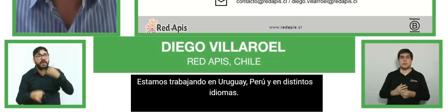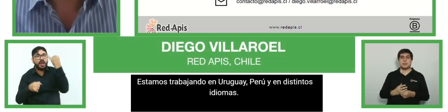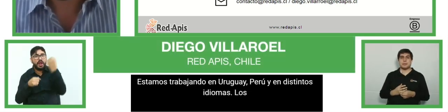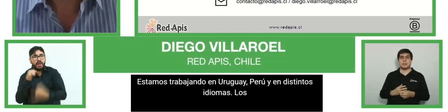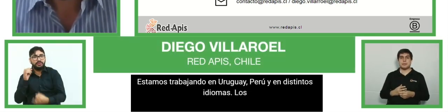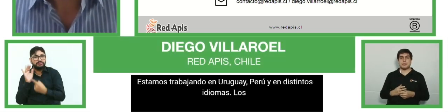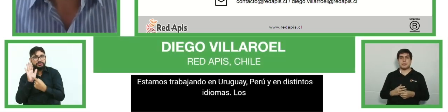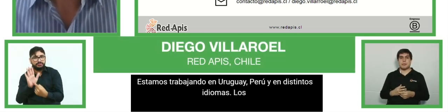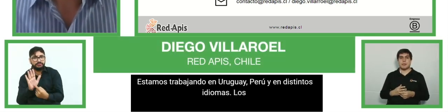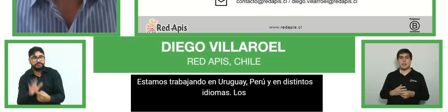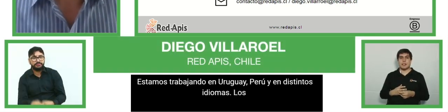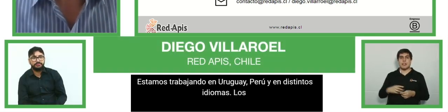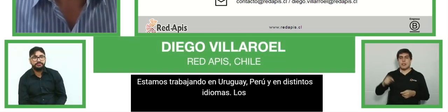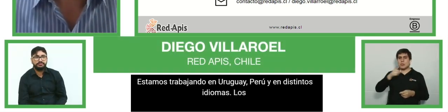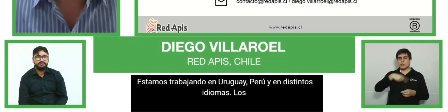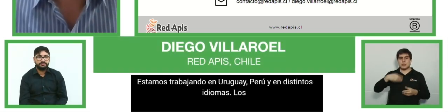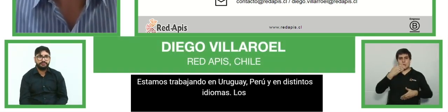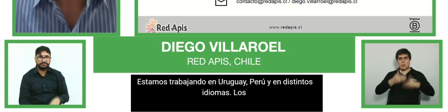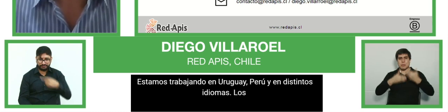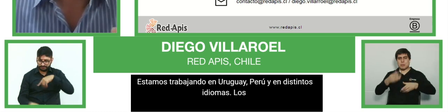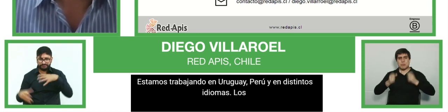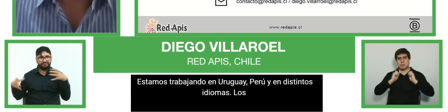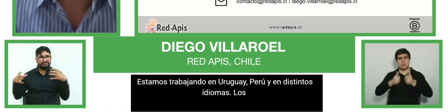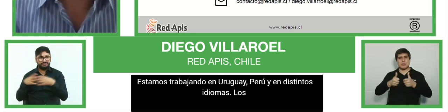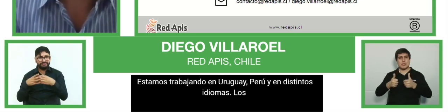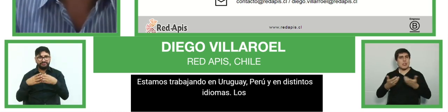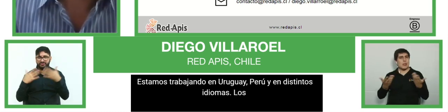worked from